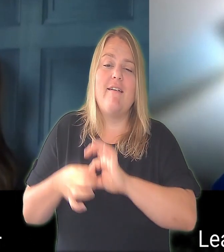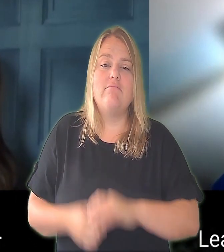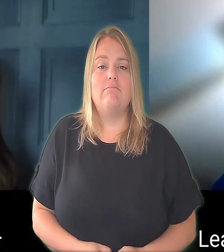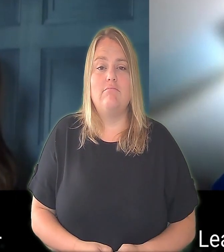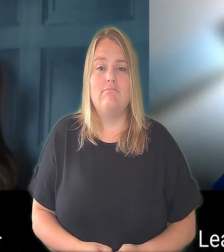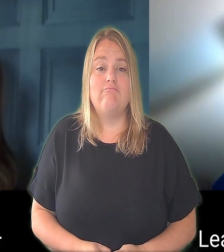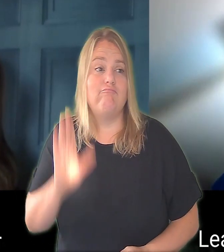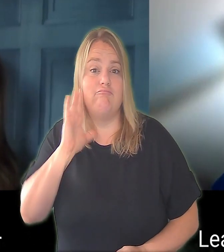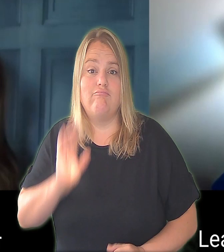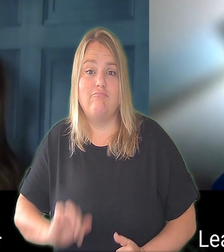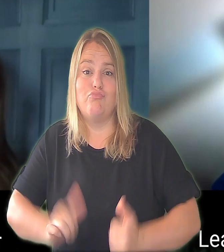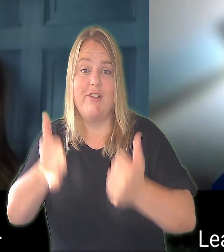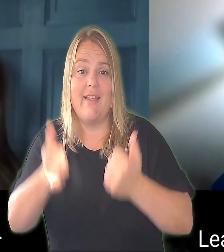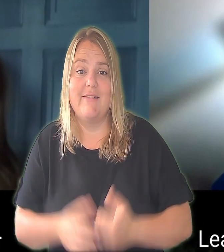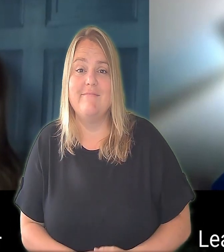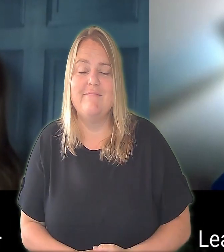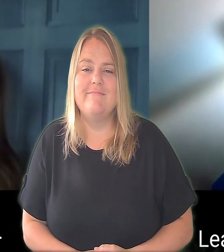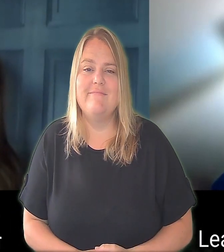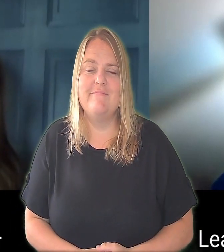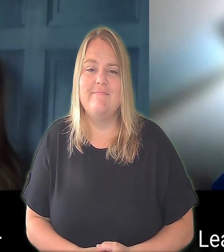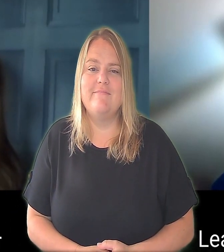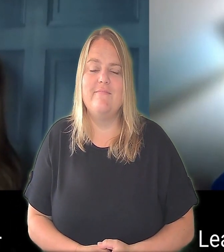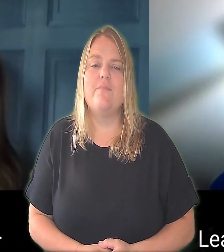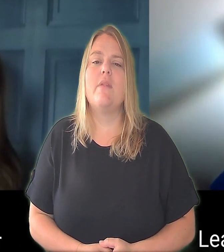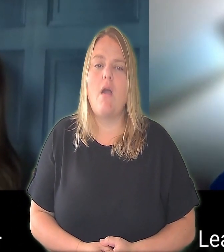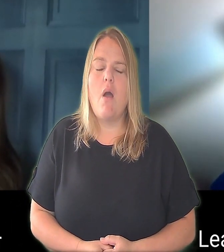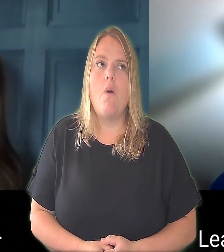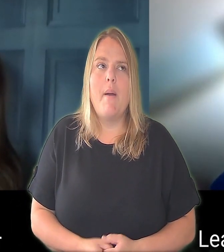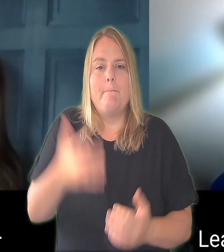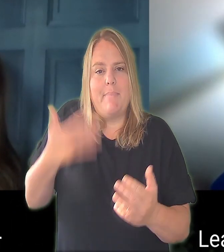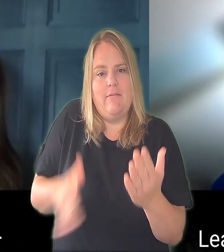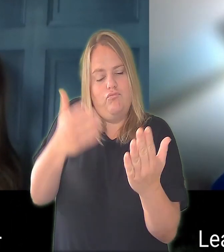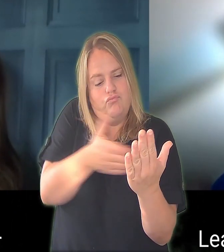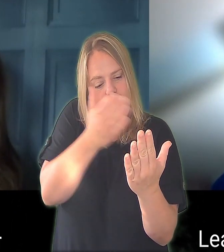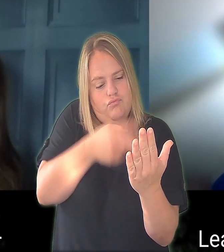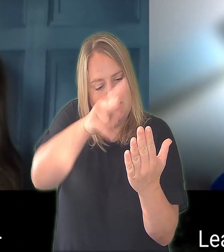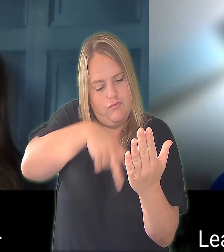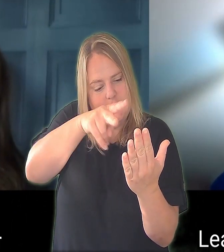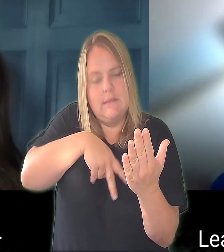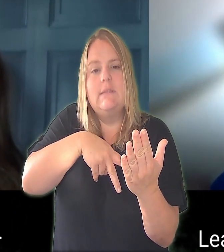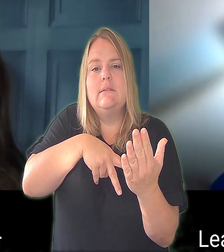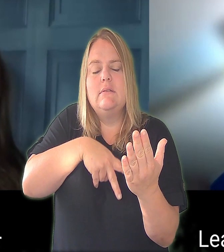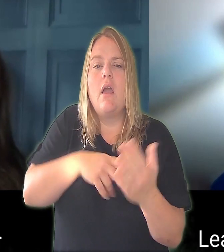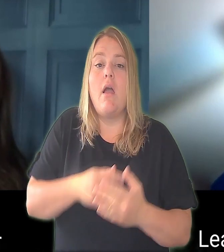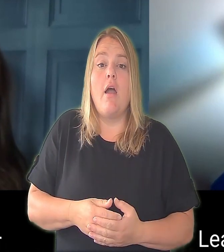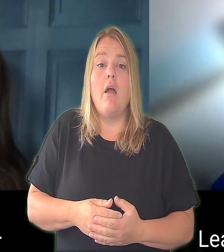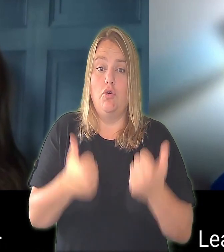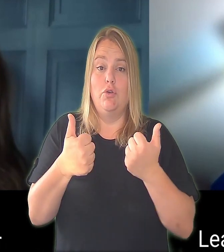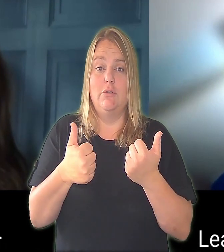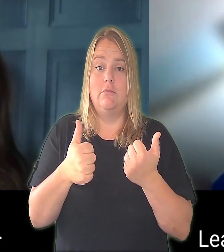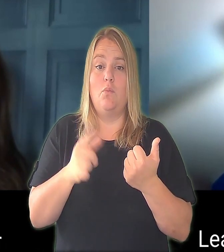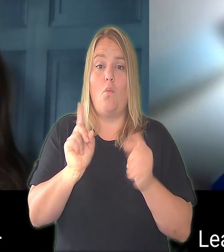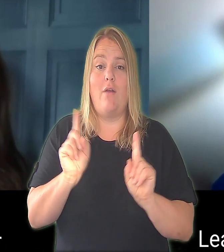really important to us with our neighbours and the community. Sounds wonderful. I hope it goes really well. Right, so I've read through